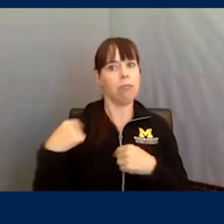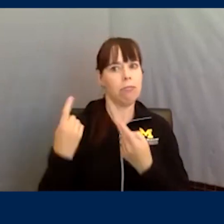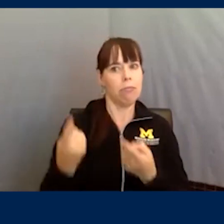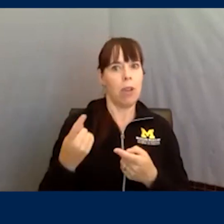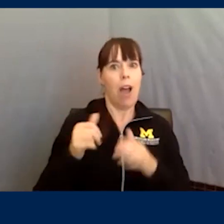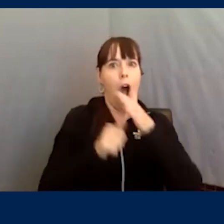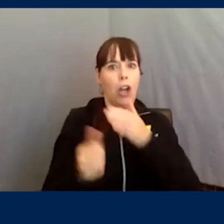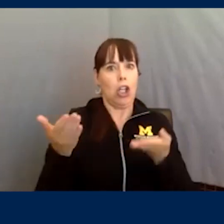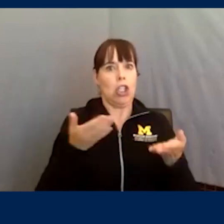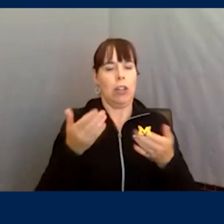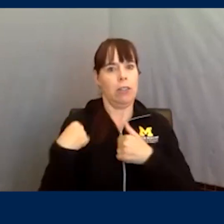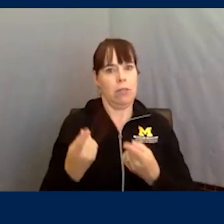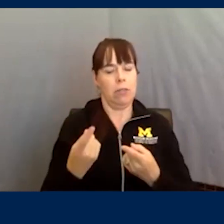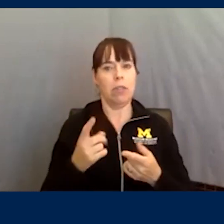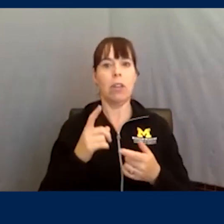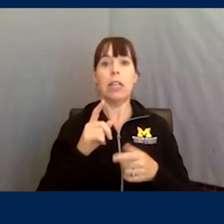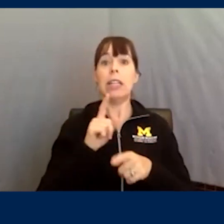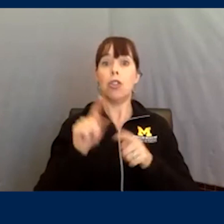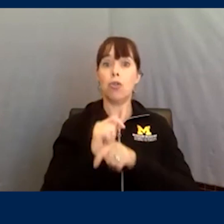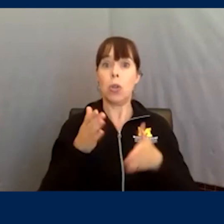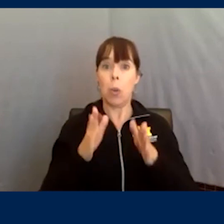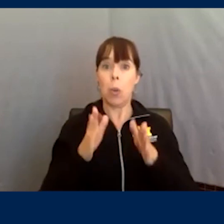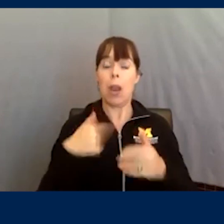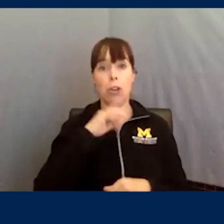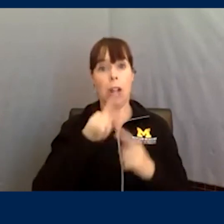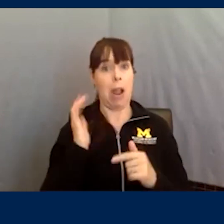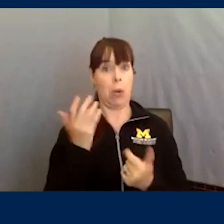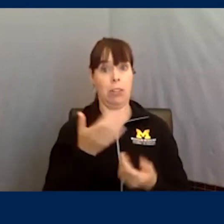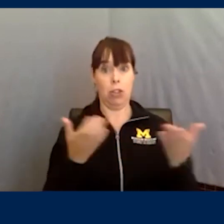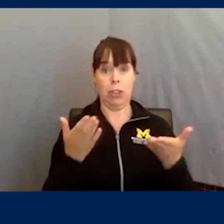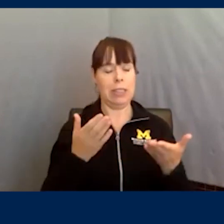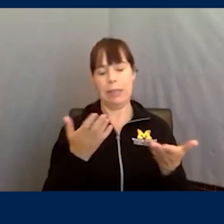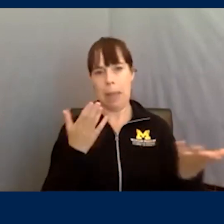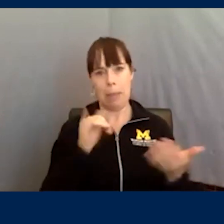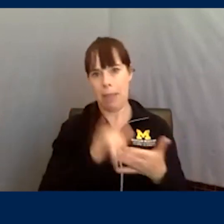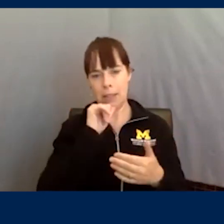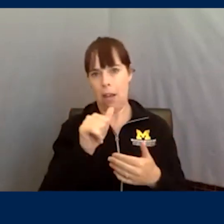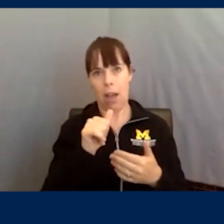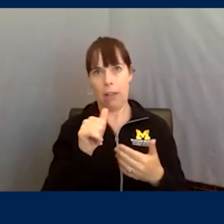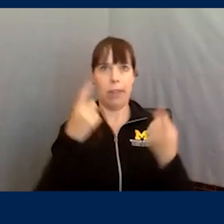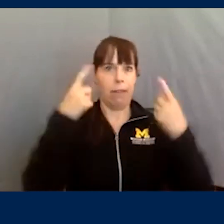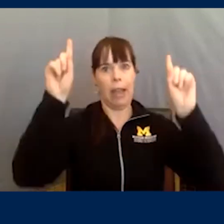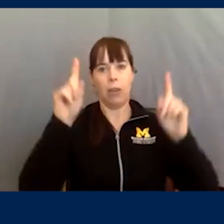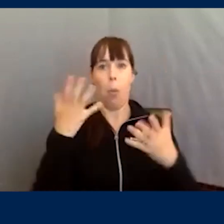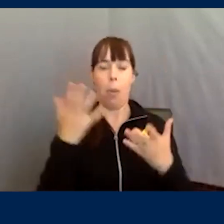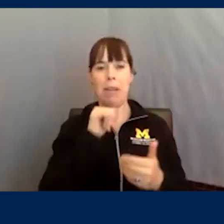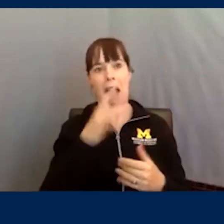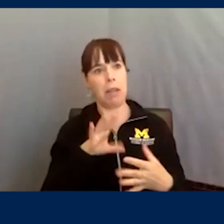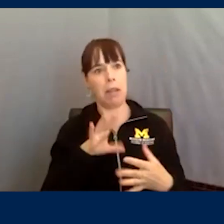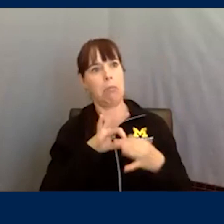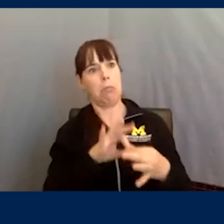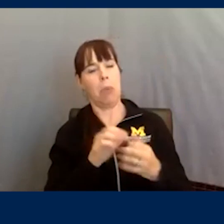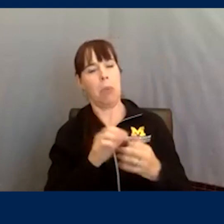underserved? The traditional ways we talk about our services may or may not be effective, or may not resonate with specific communities